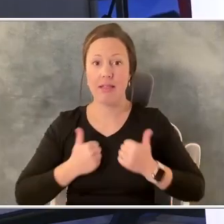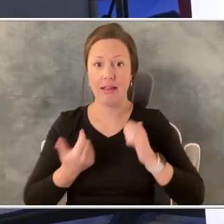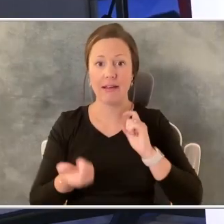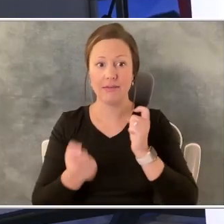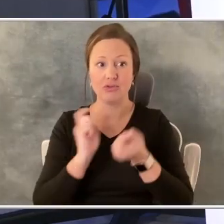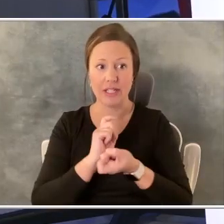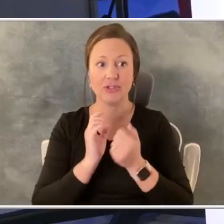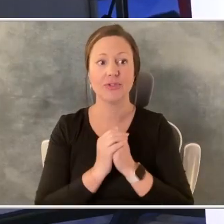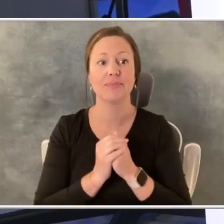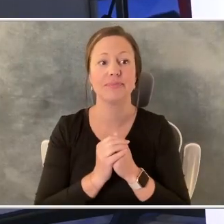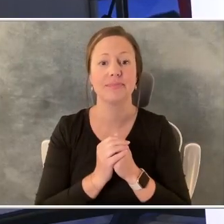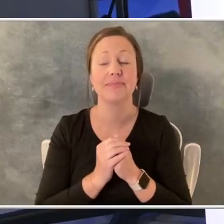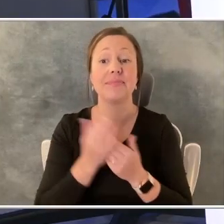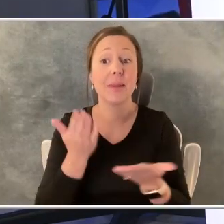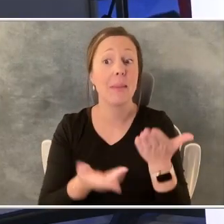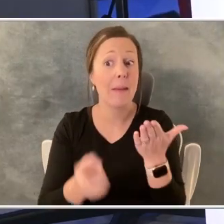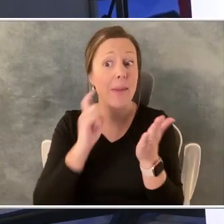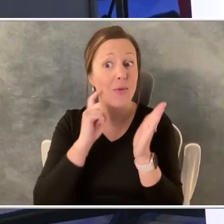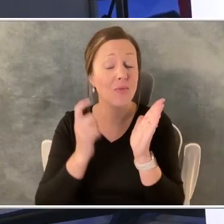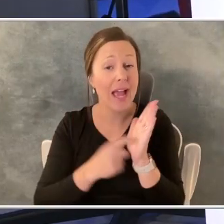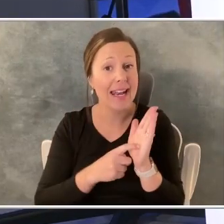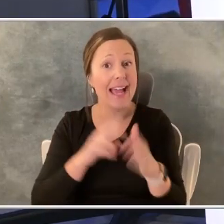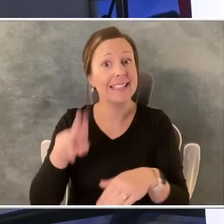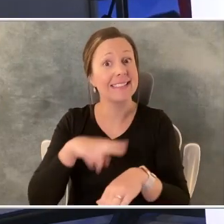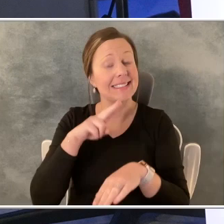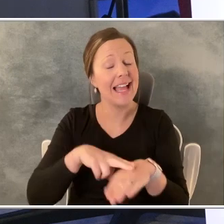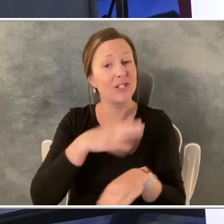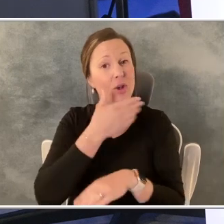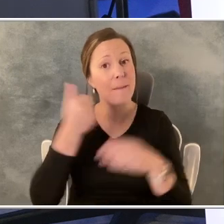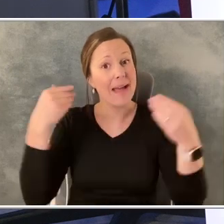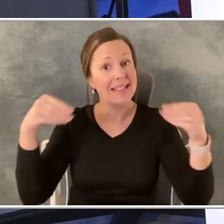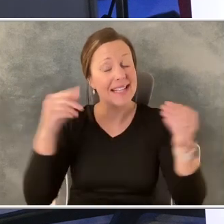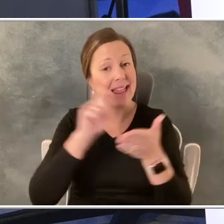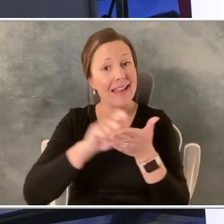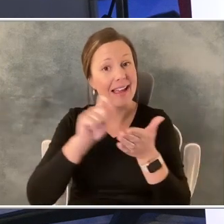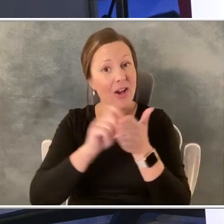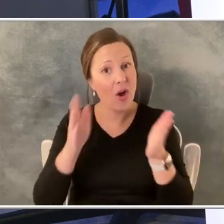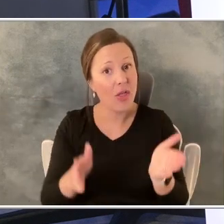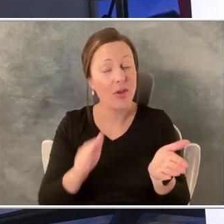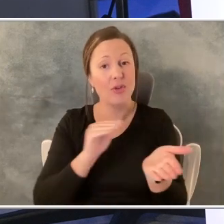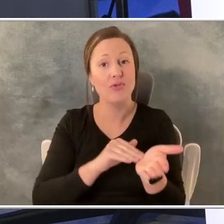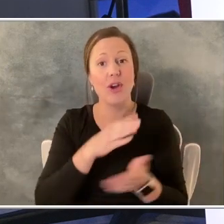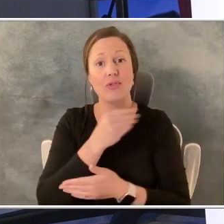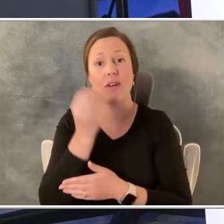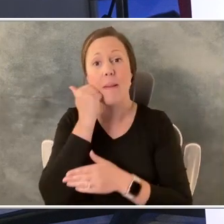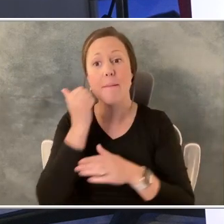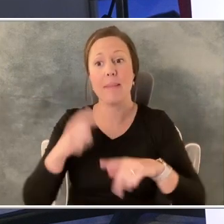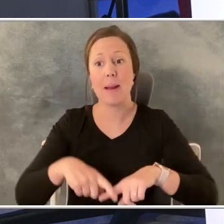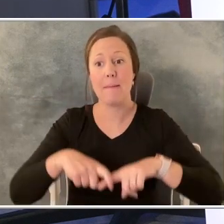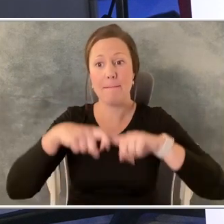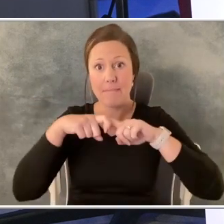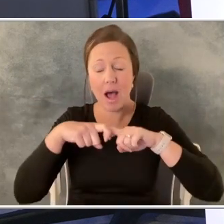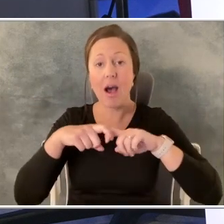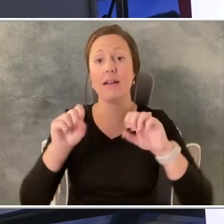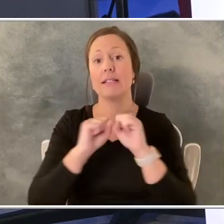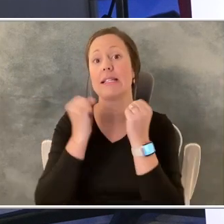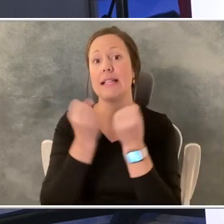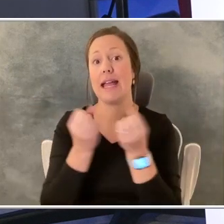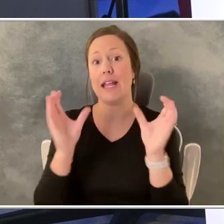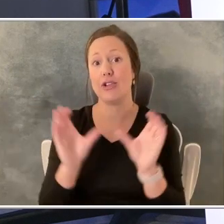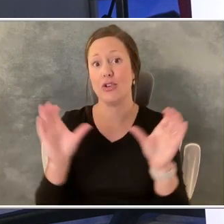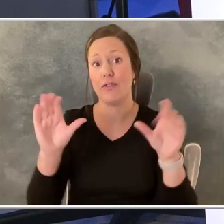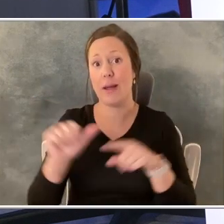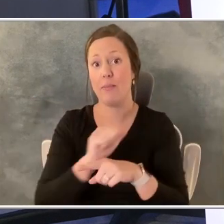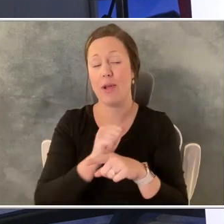you may recognize this national best-selling author, physician, and Menopause Society certified practitioner, Dr. Mary